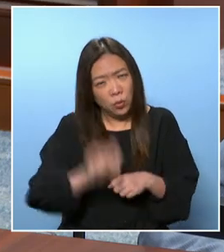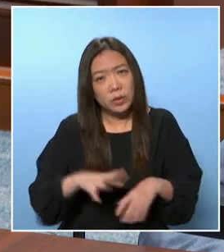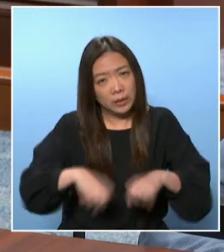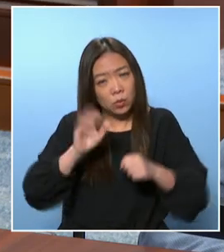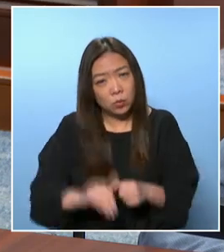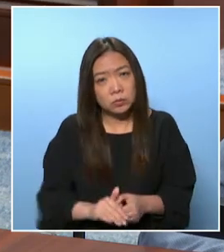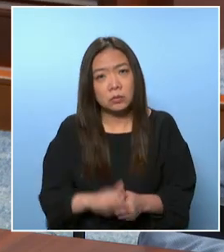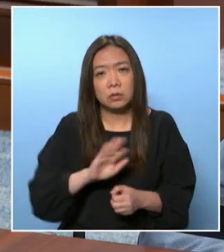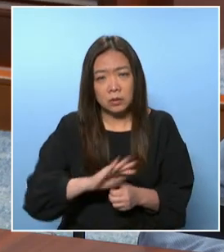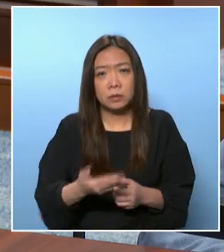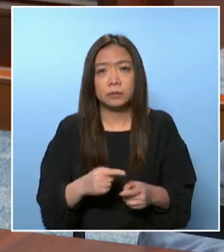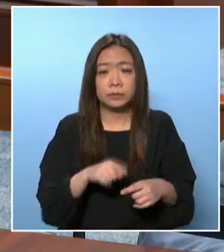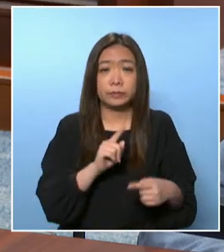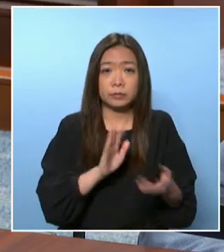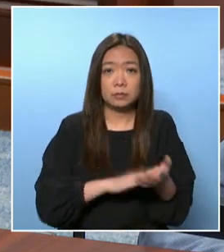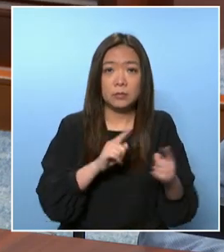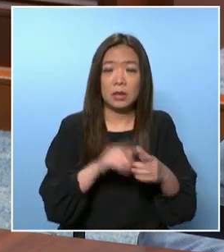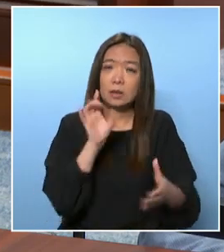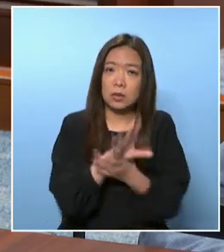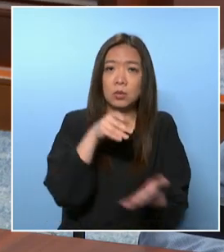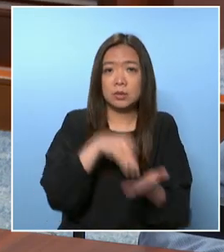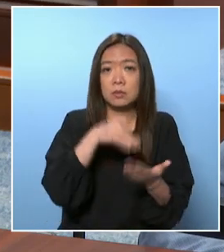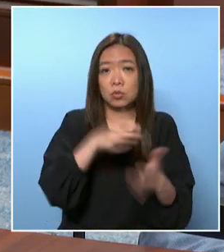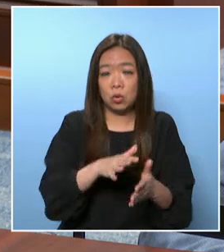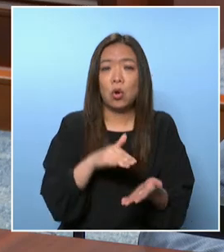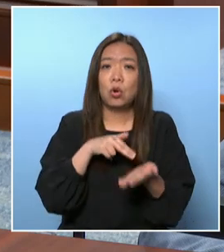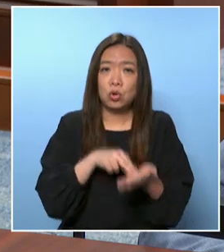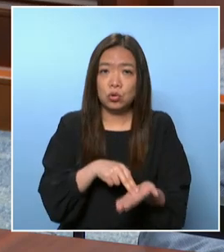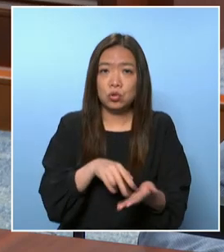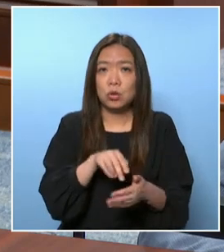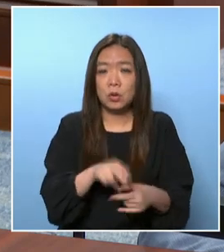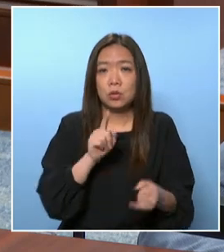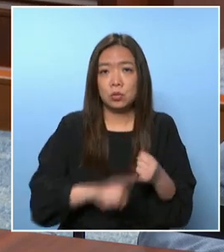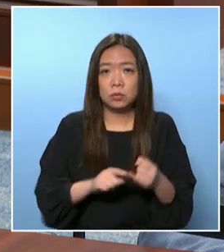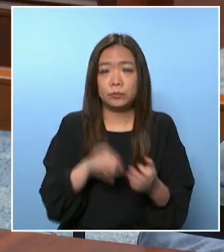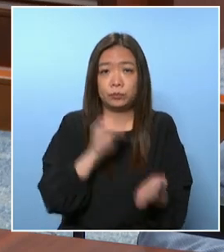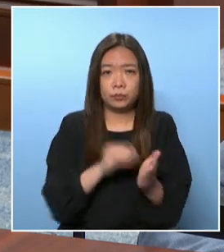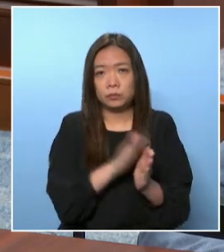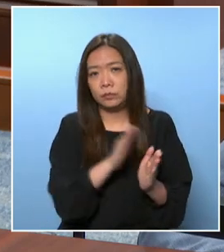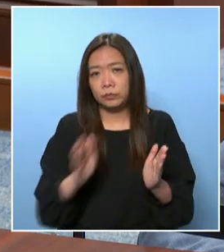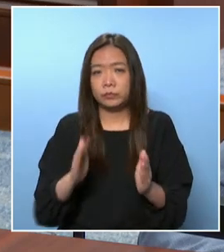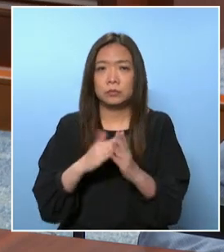suggested that resuscitation should take place.